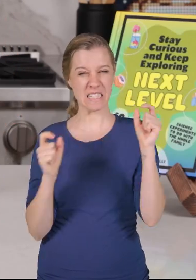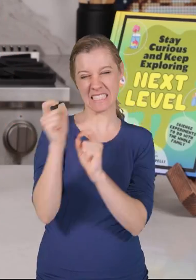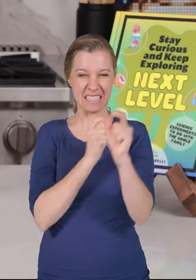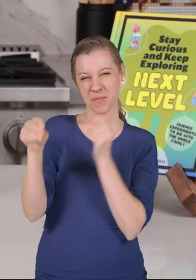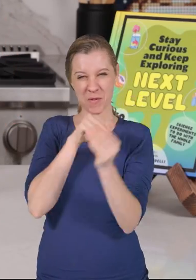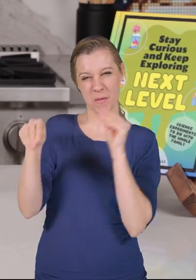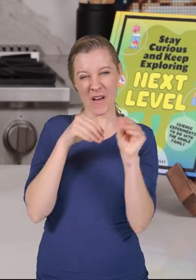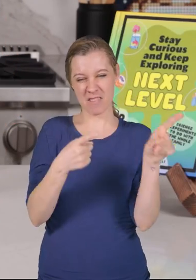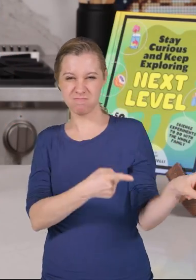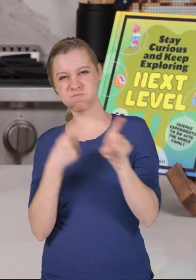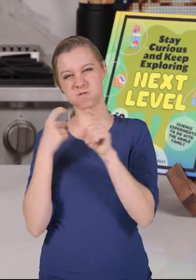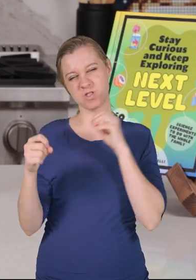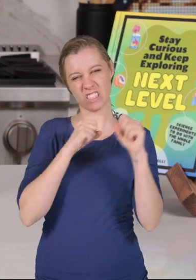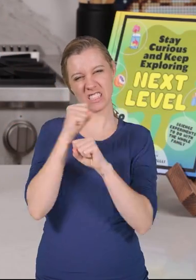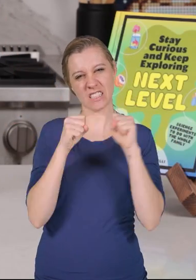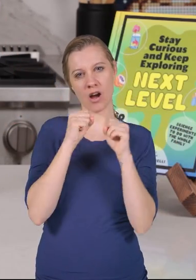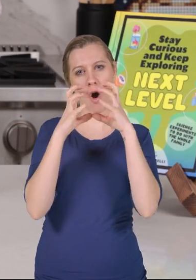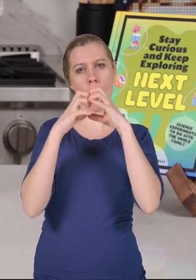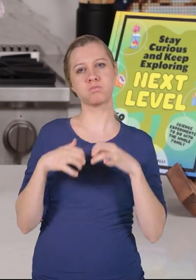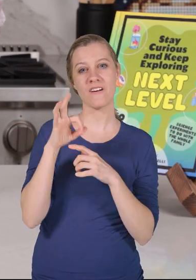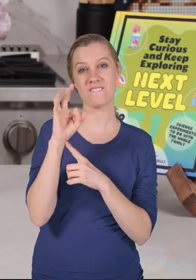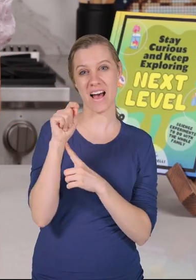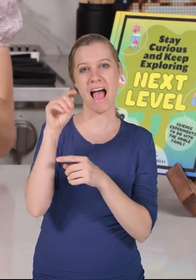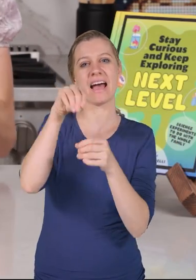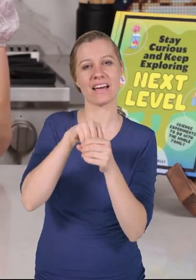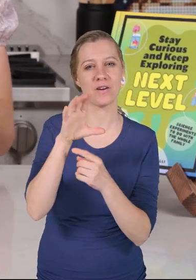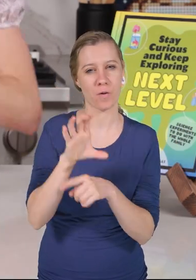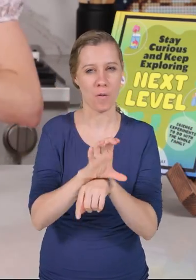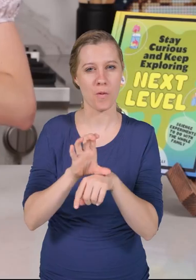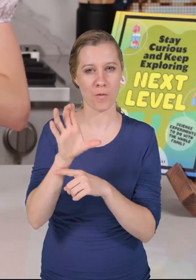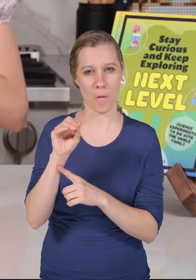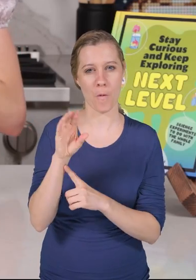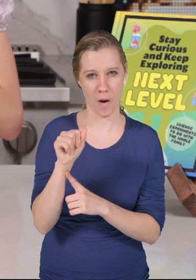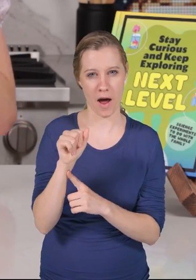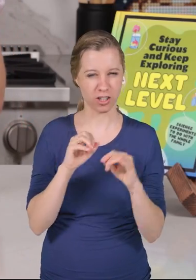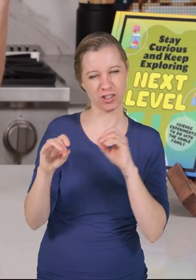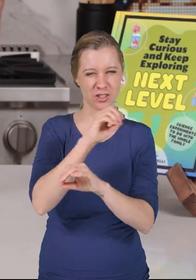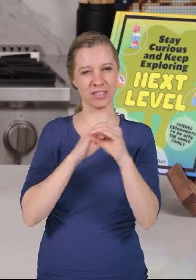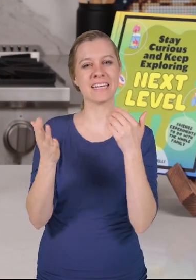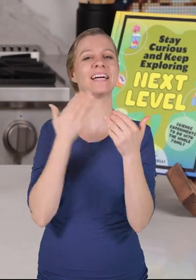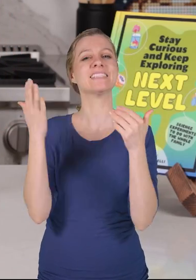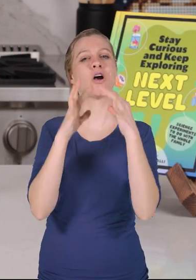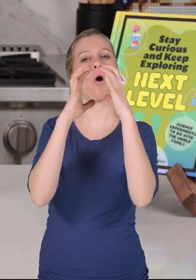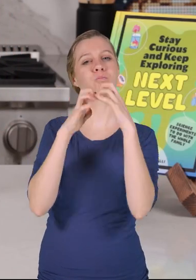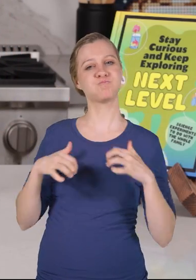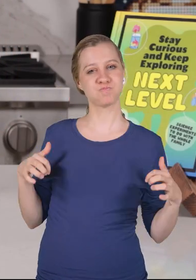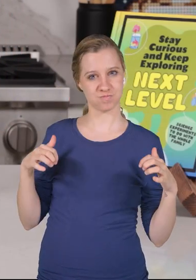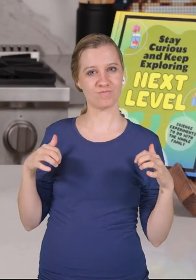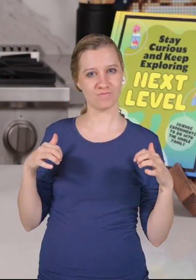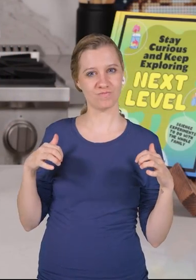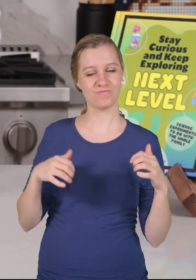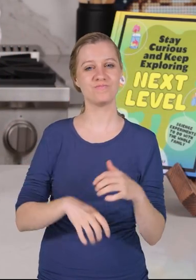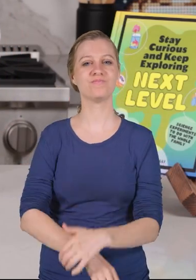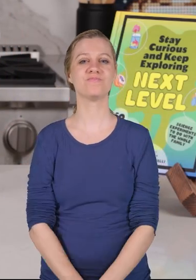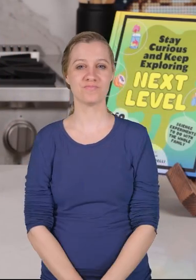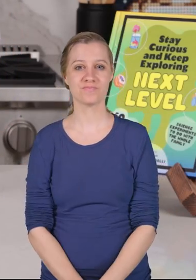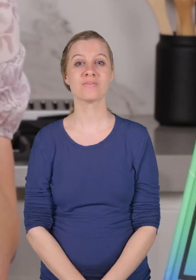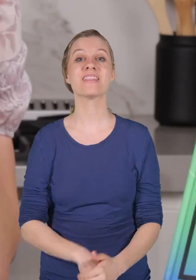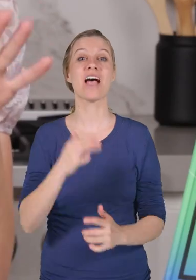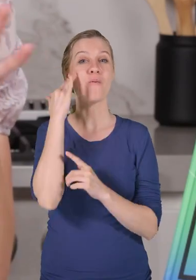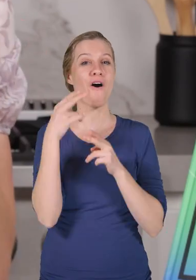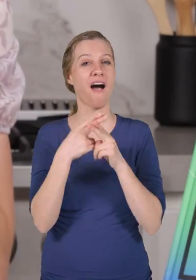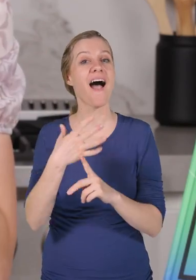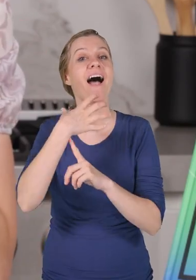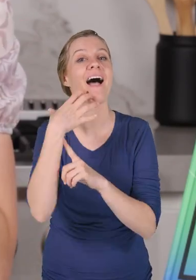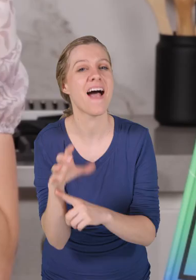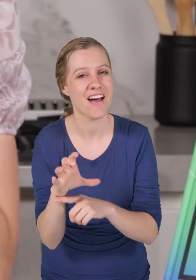moving around so much faster that they can break up the fat in cocoa, making it easier to dissolve.